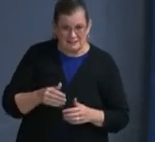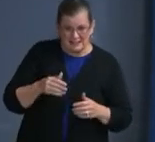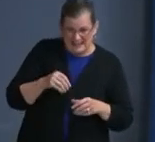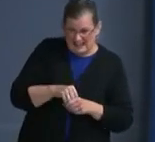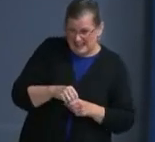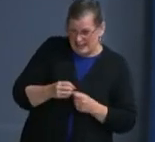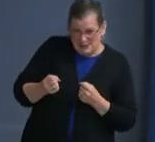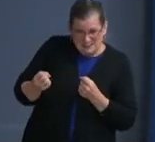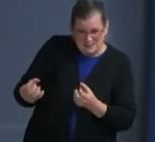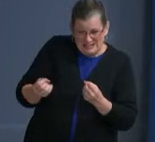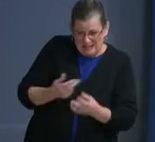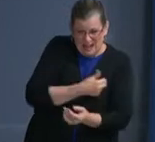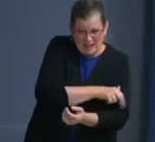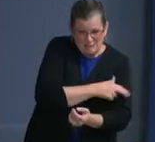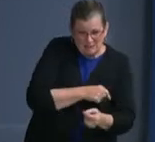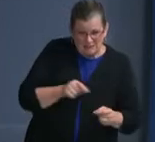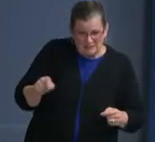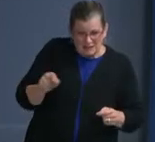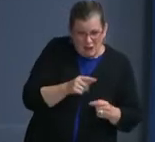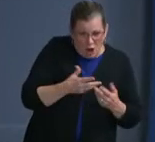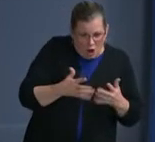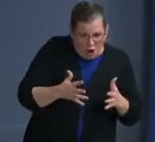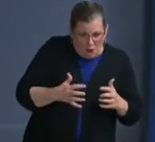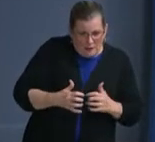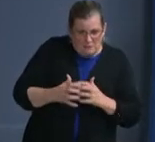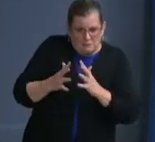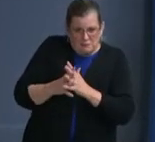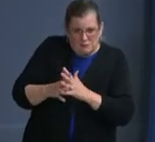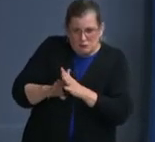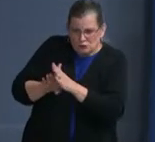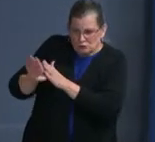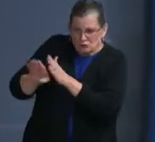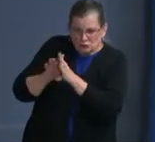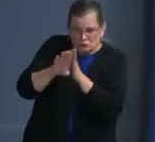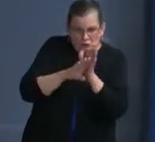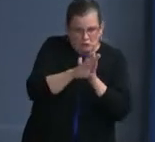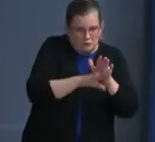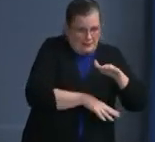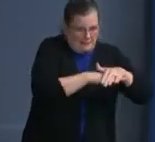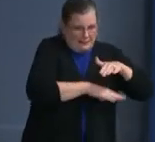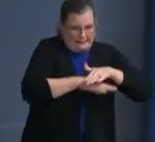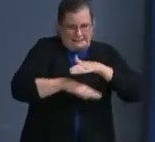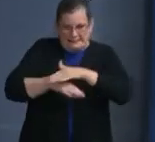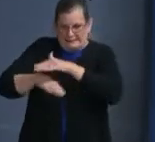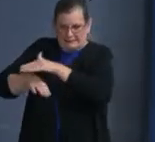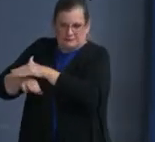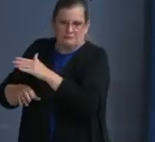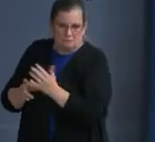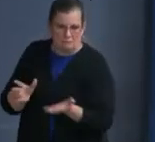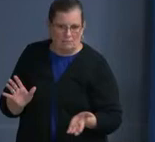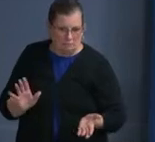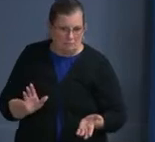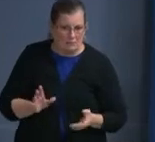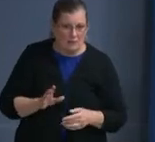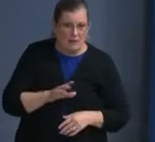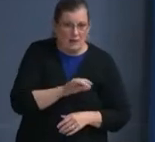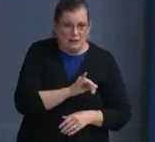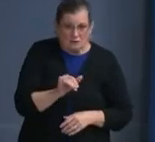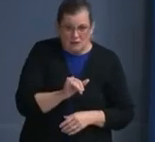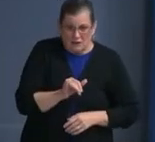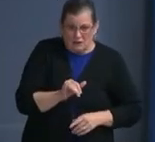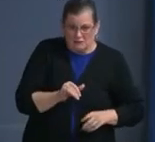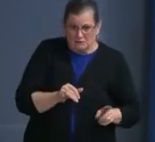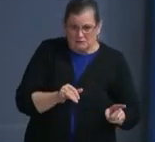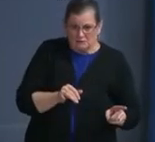capacity on the campus. That's not reflected in this number. In addition to that, there's the Walter Washington Convention